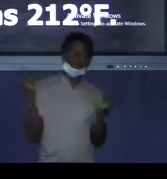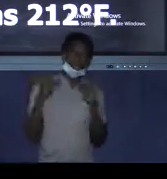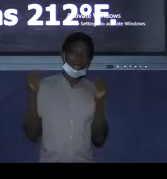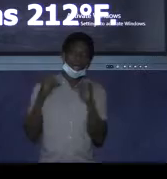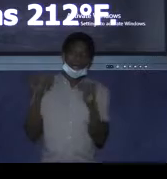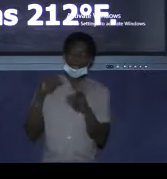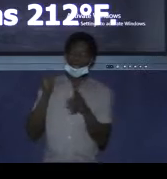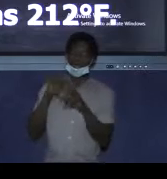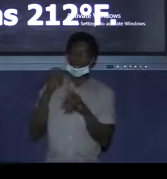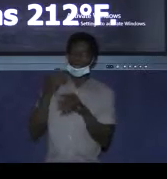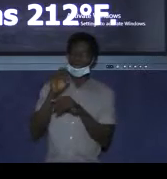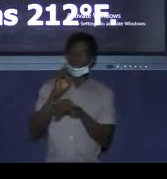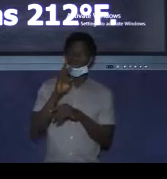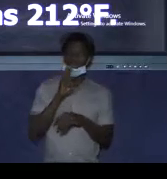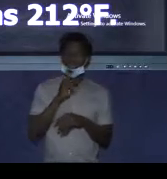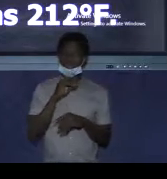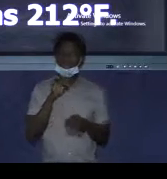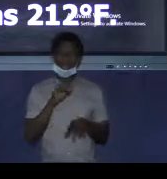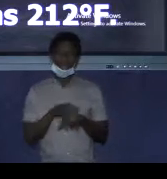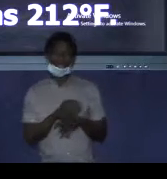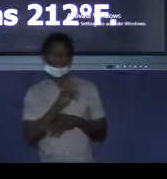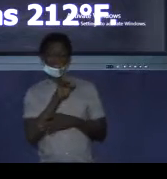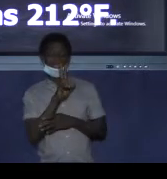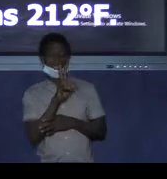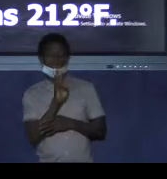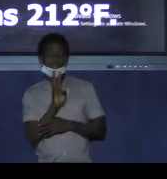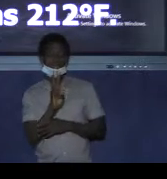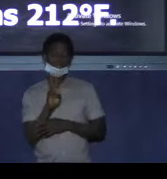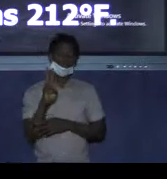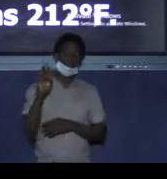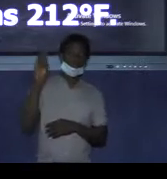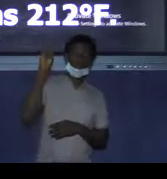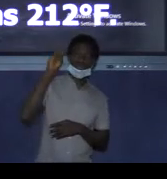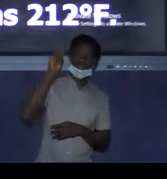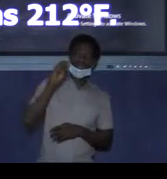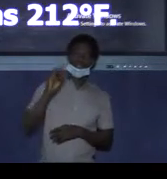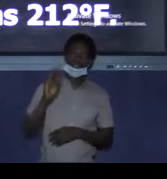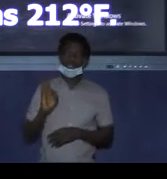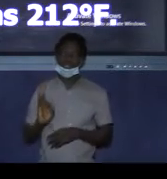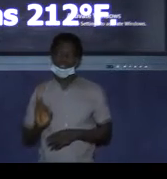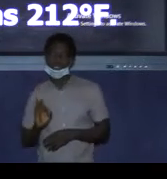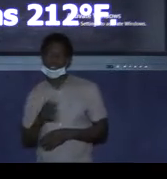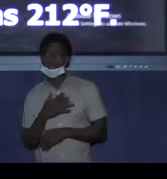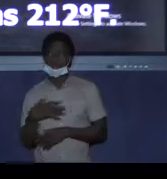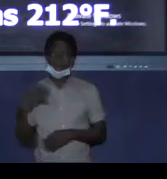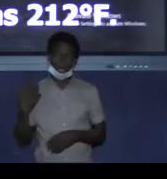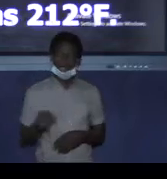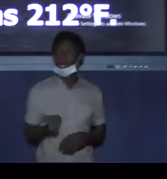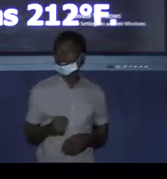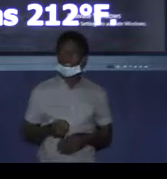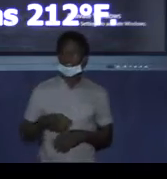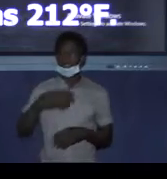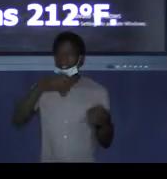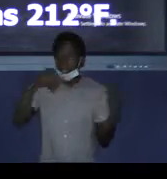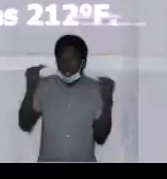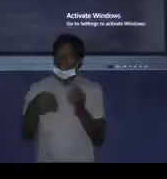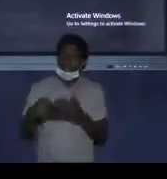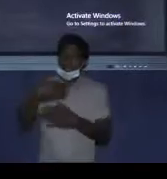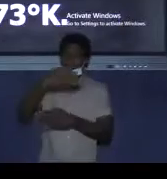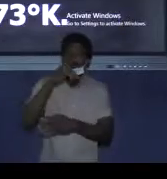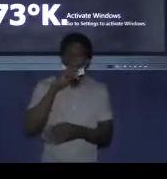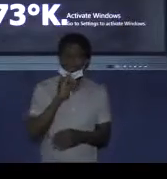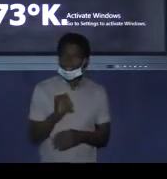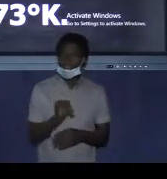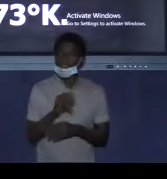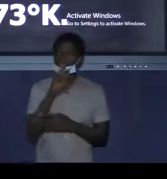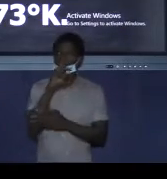of water as 32 degrees Fahrenheit and the steam point as 212 degrees Fahrenheit.